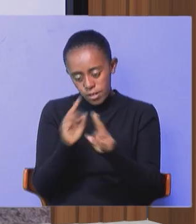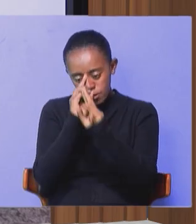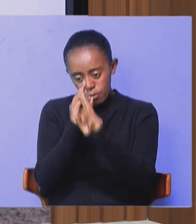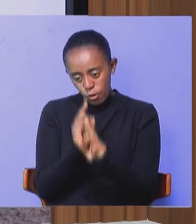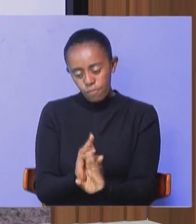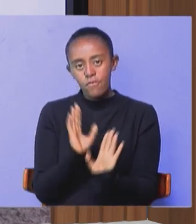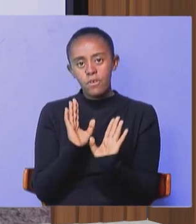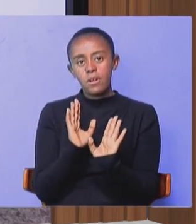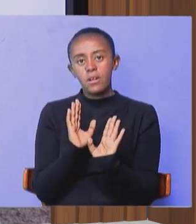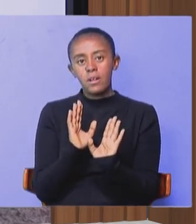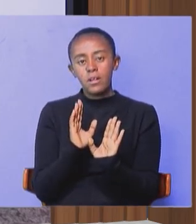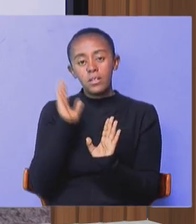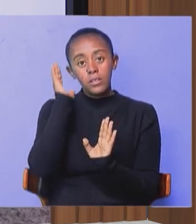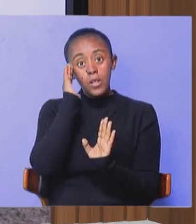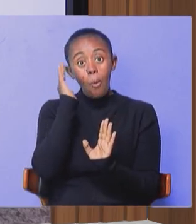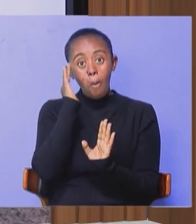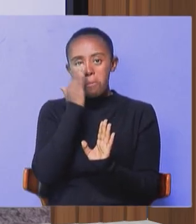respectful. So the common